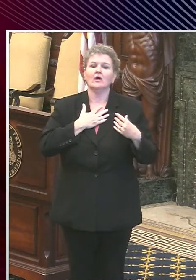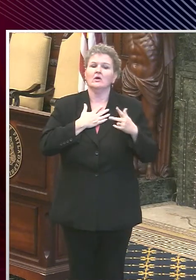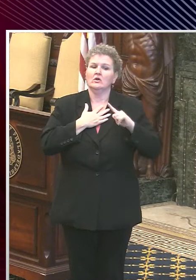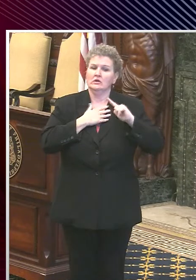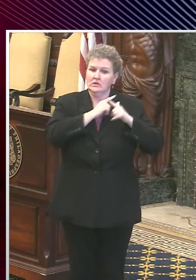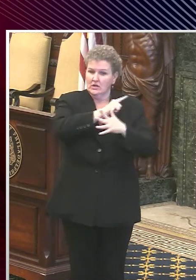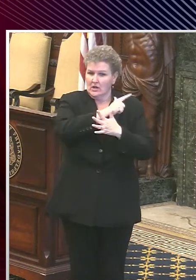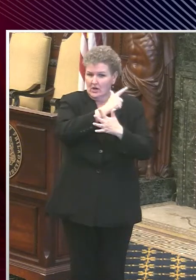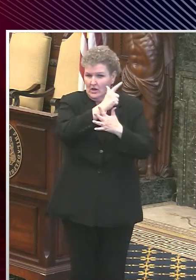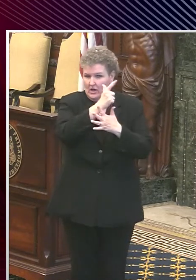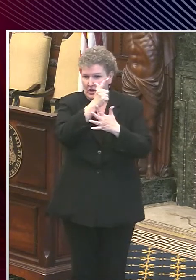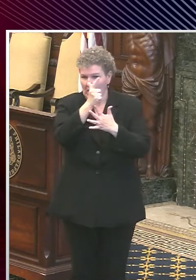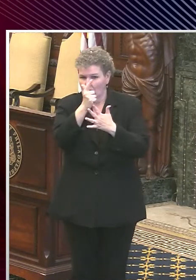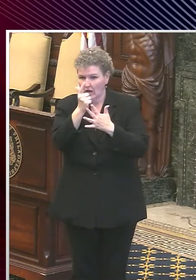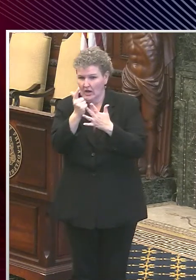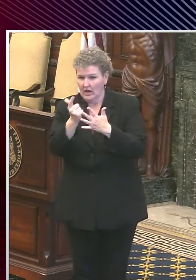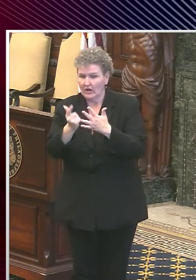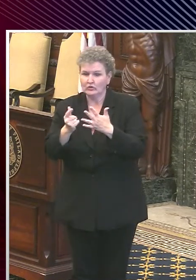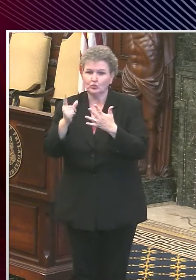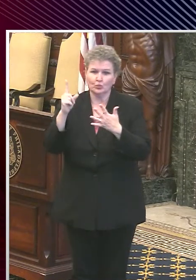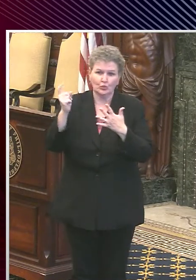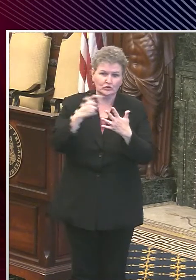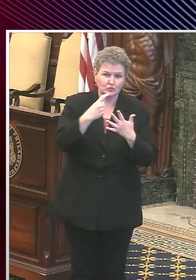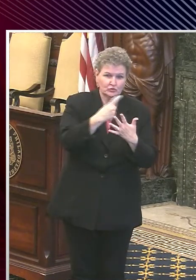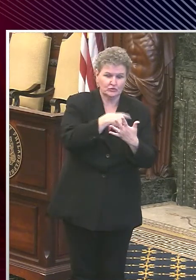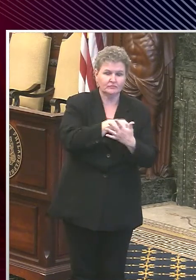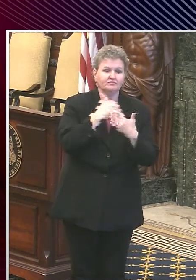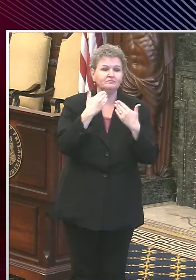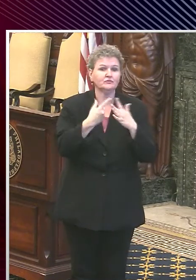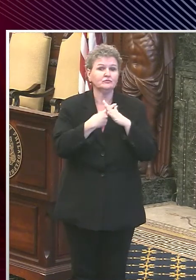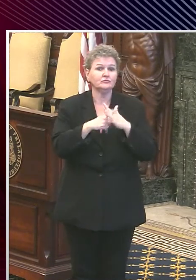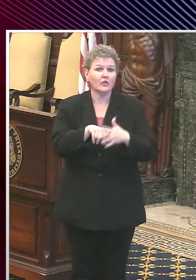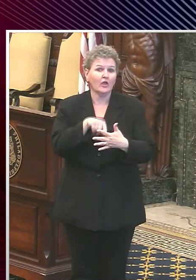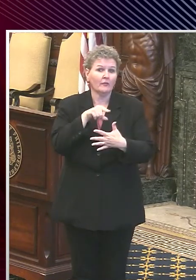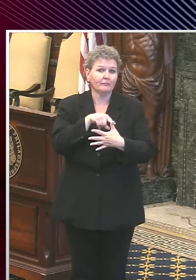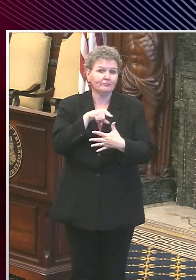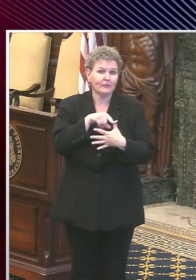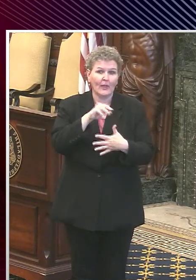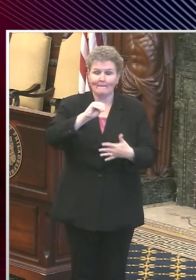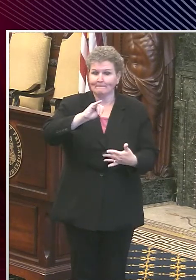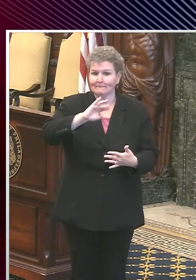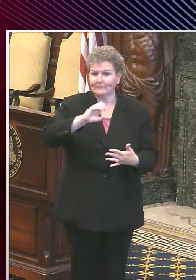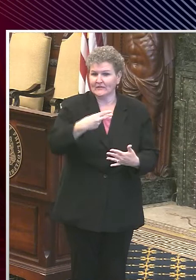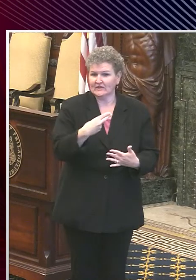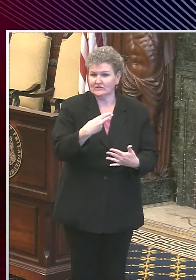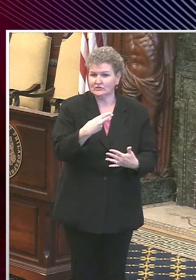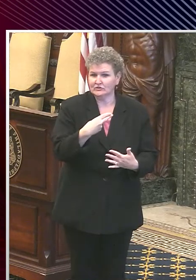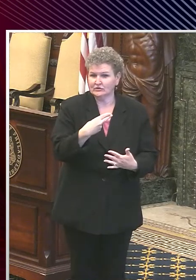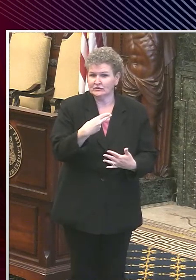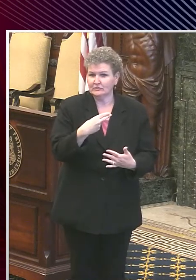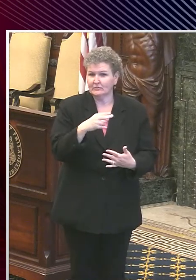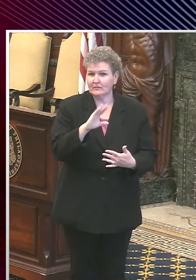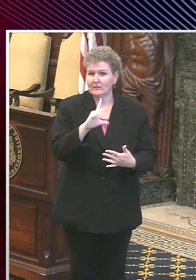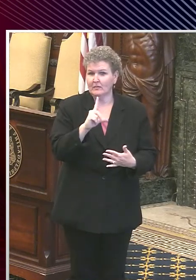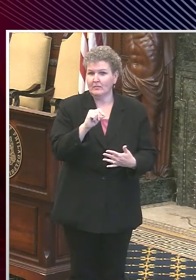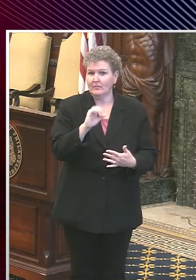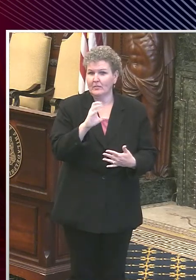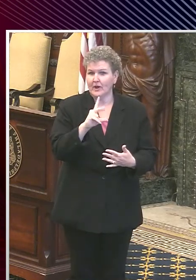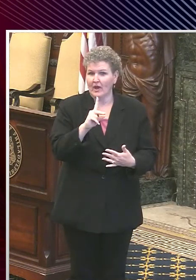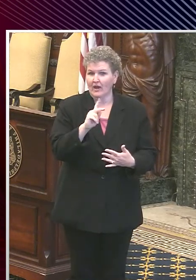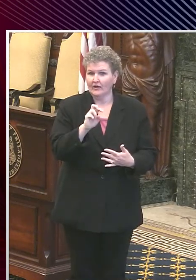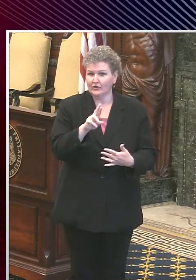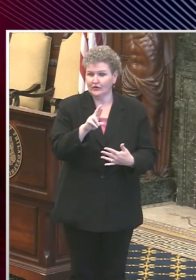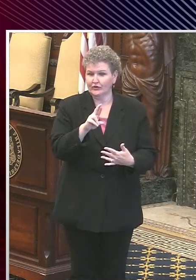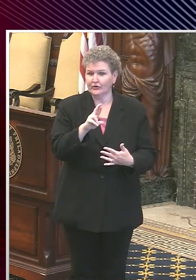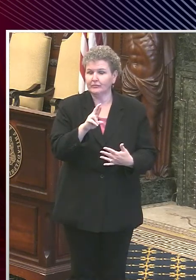ask questions on COVID-19. Mitch Blocker of NBC 10, you are up first. Do you have a question on